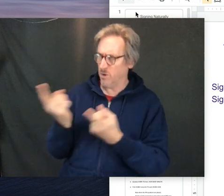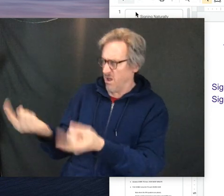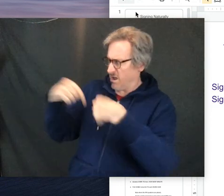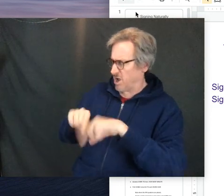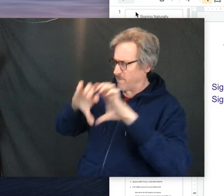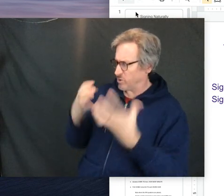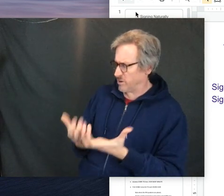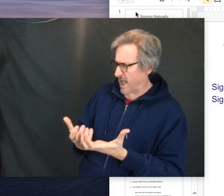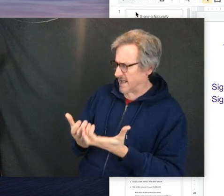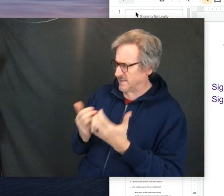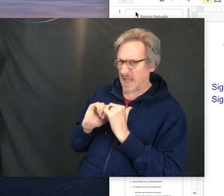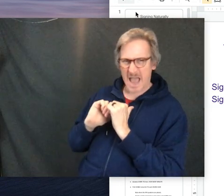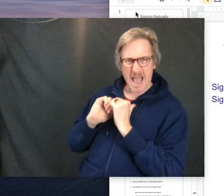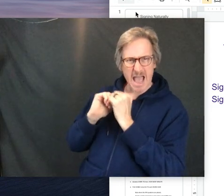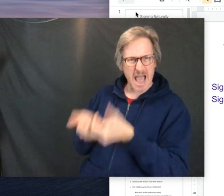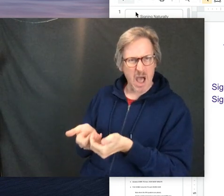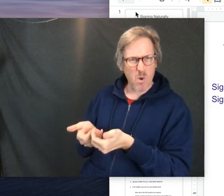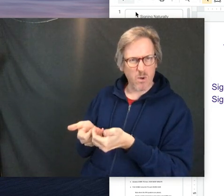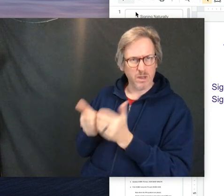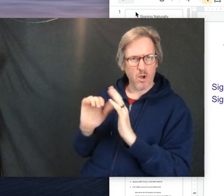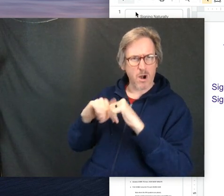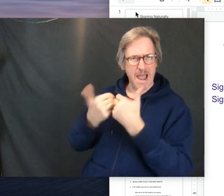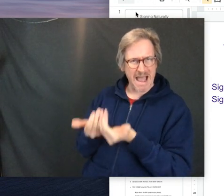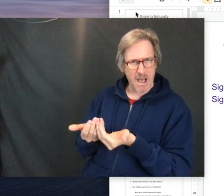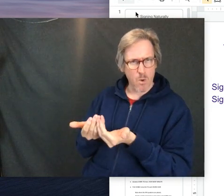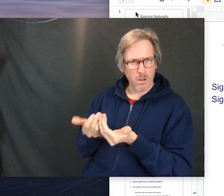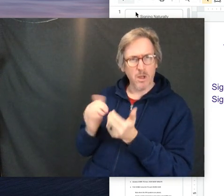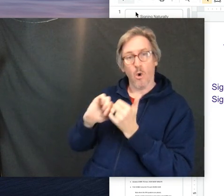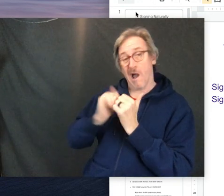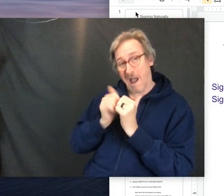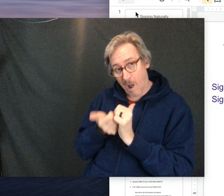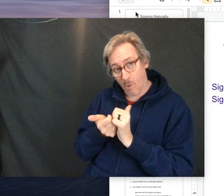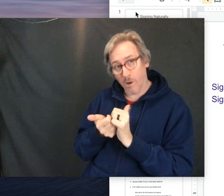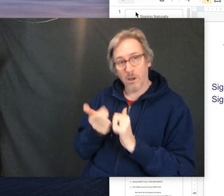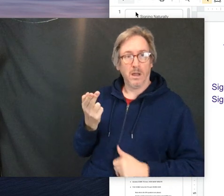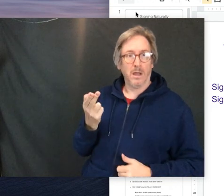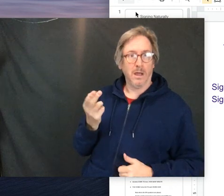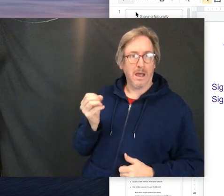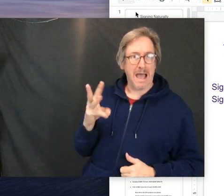So come to class, how? Or how?